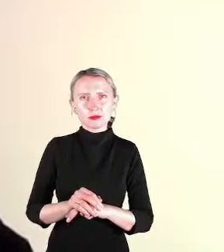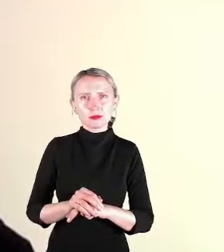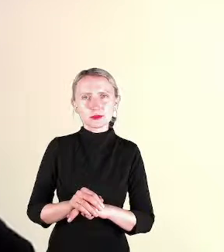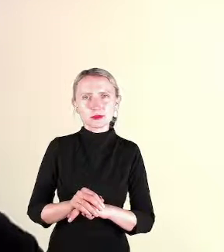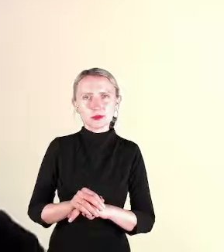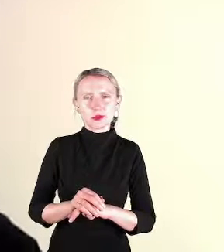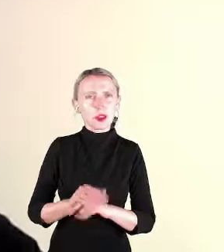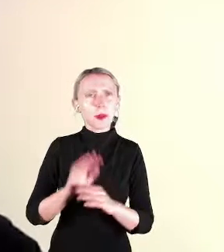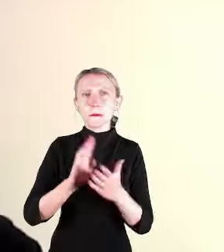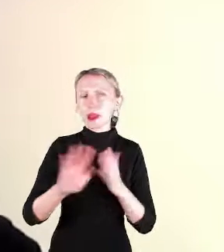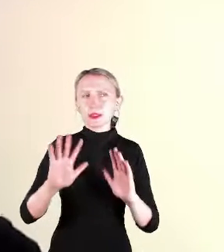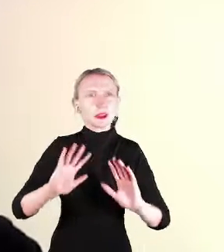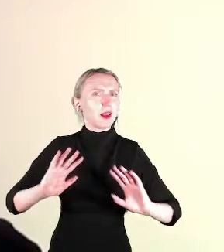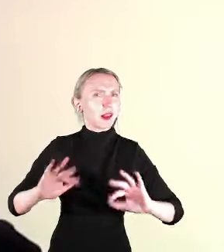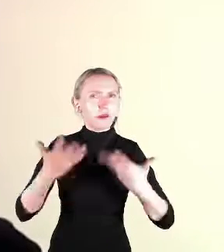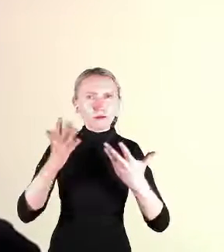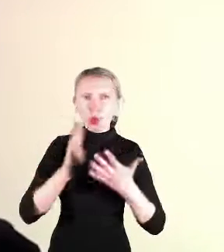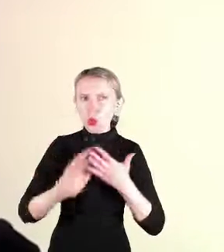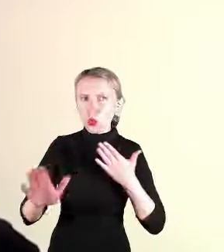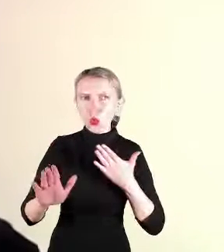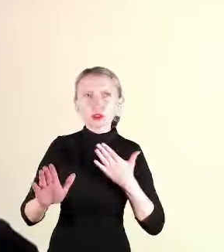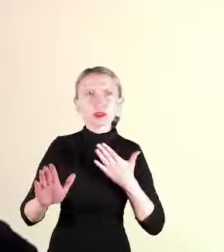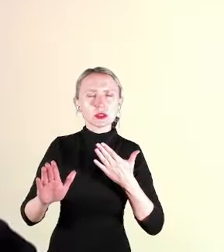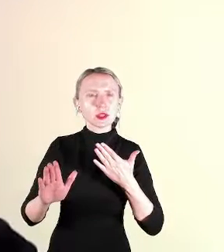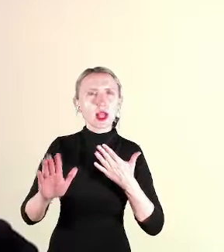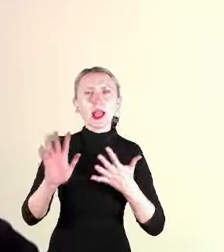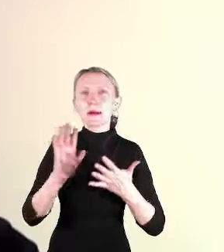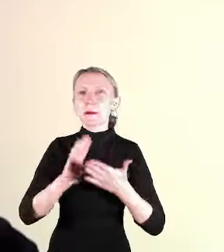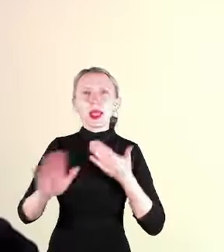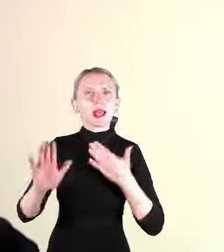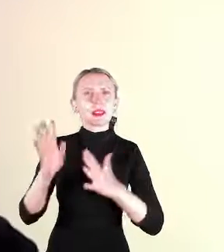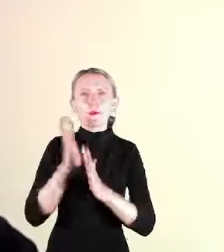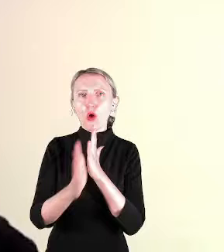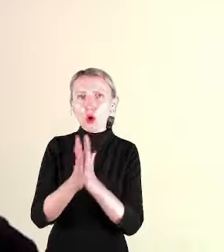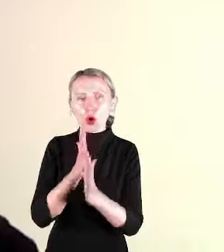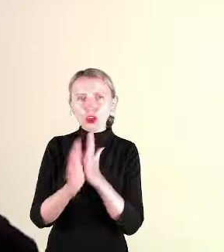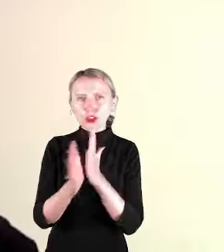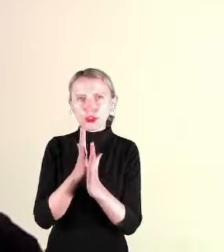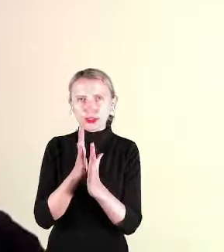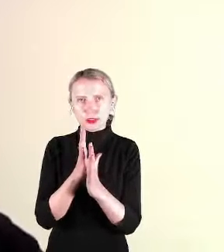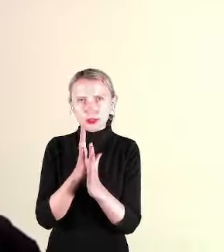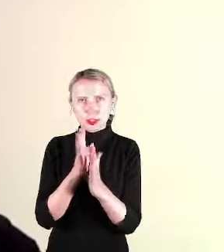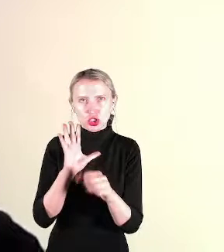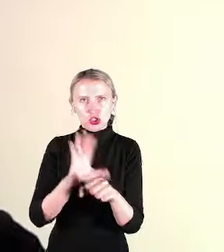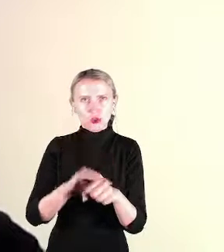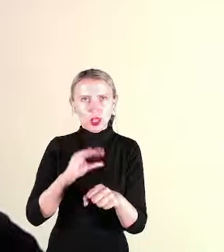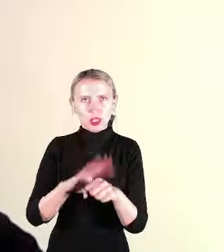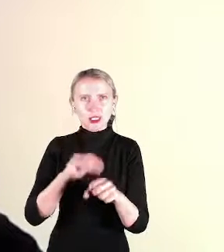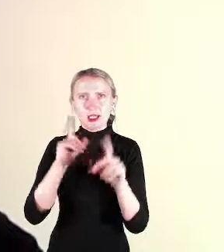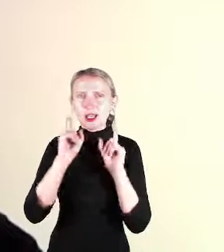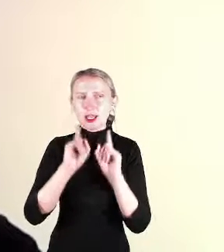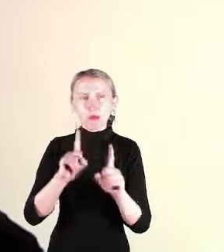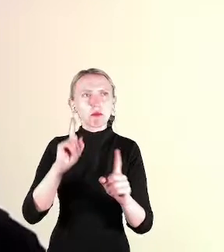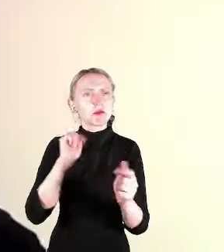revolution, you destroyed so many centers of your cities. And also, if you would like